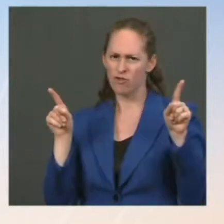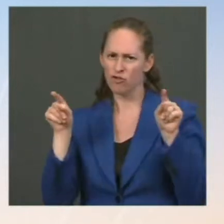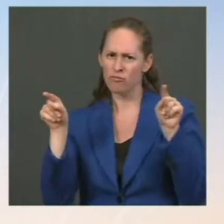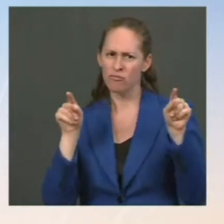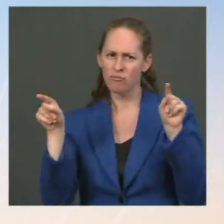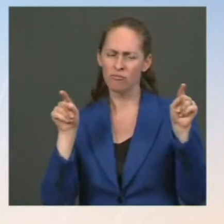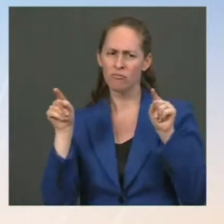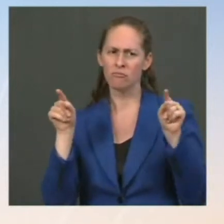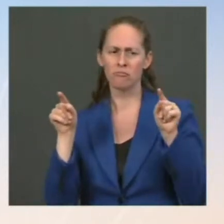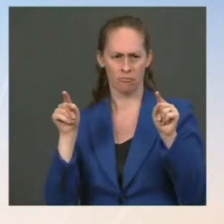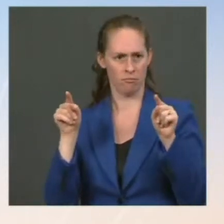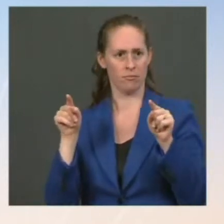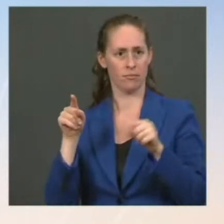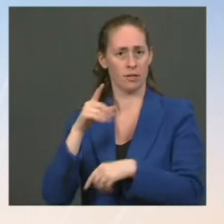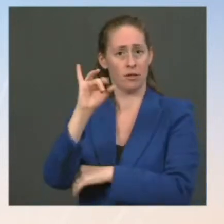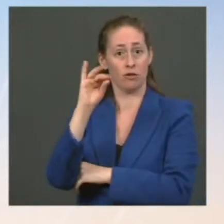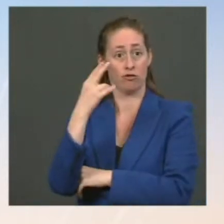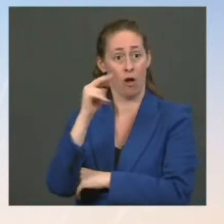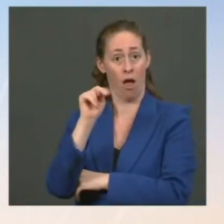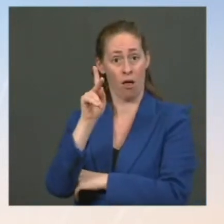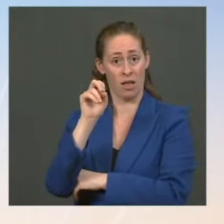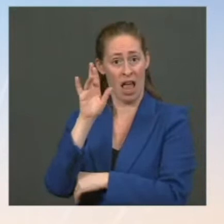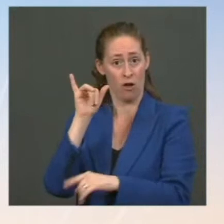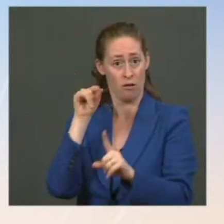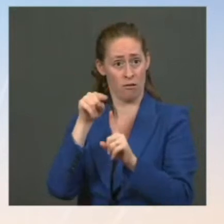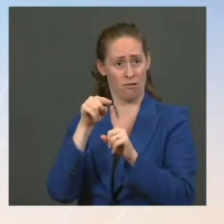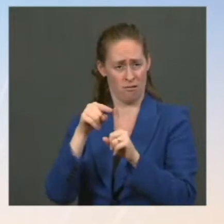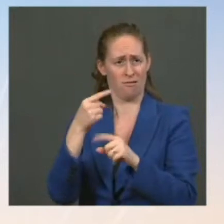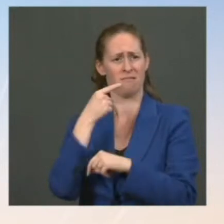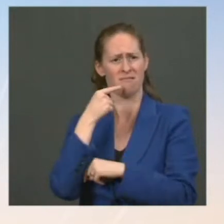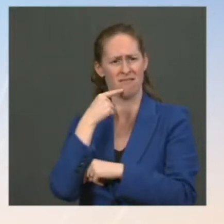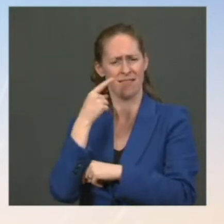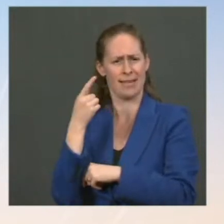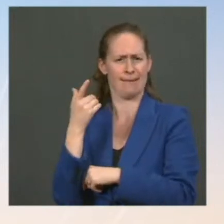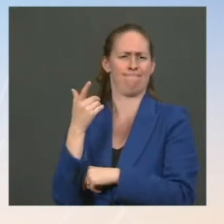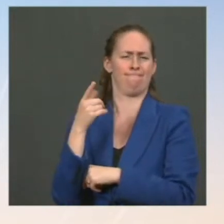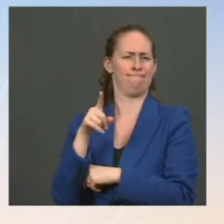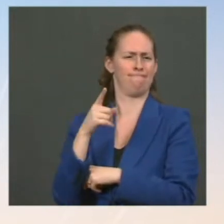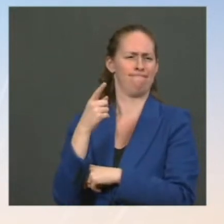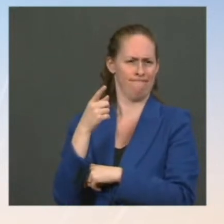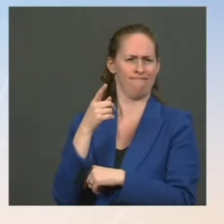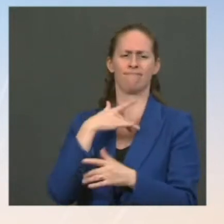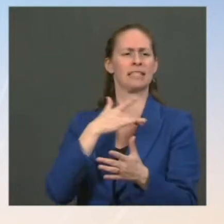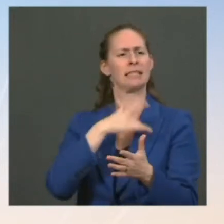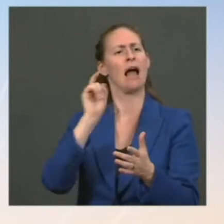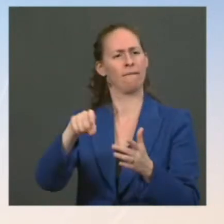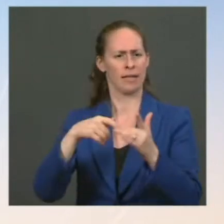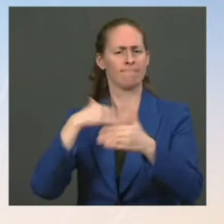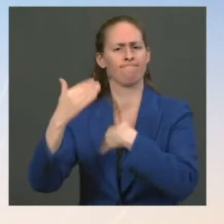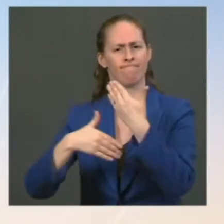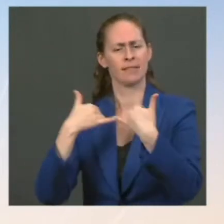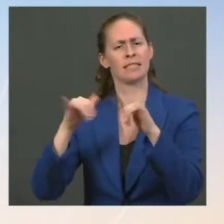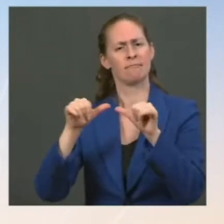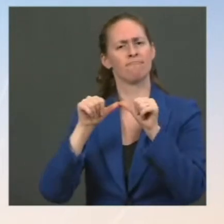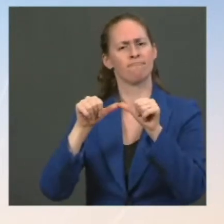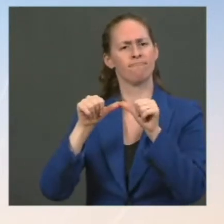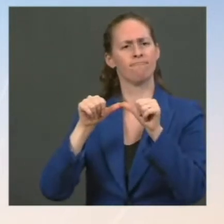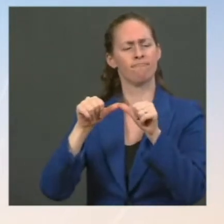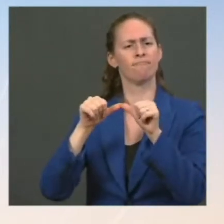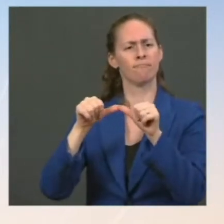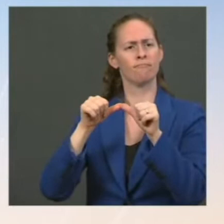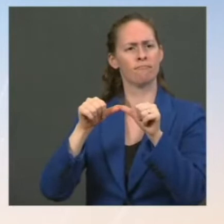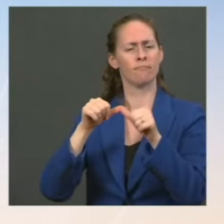but first and foremost, this planet must be protected. Is it the president's view that climate change is first and foremost